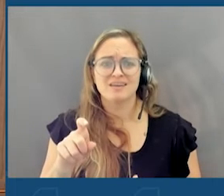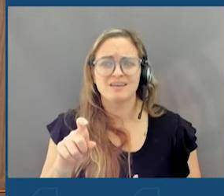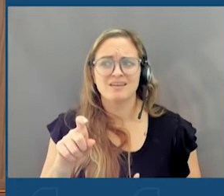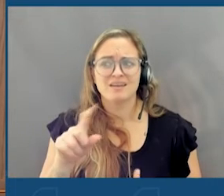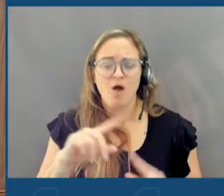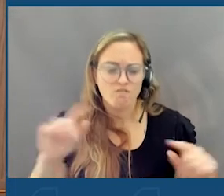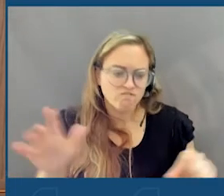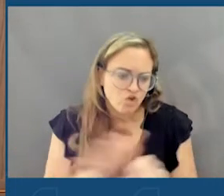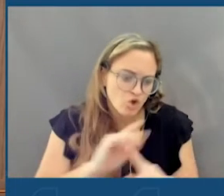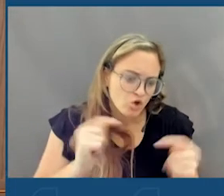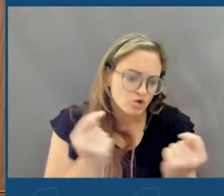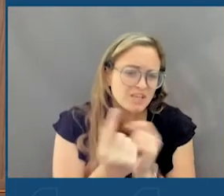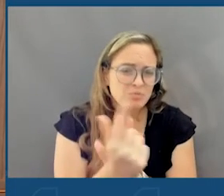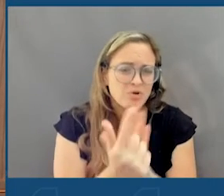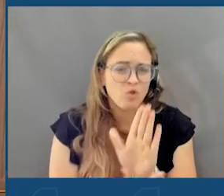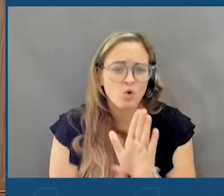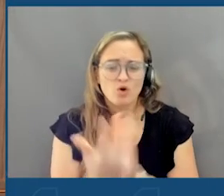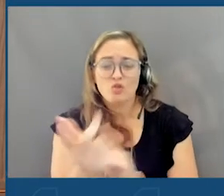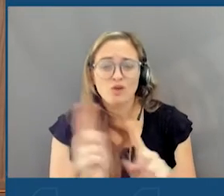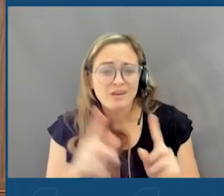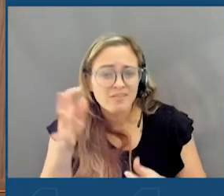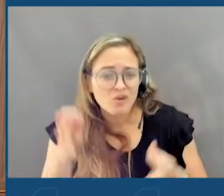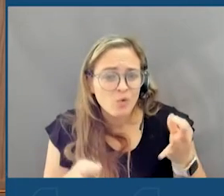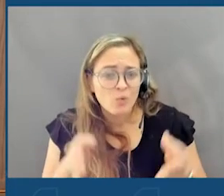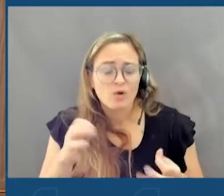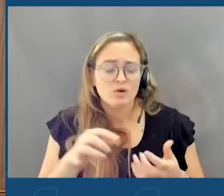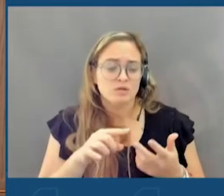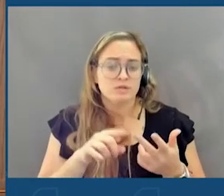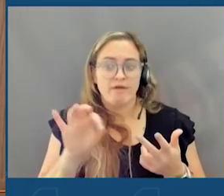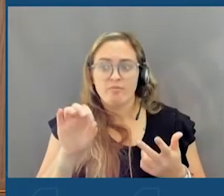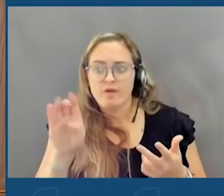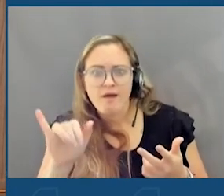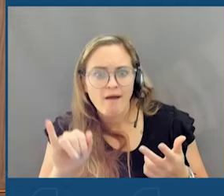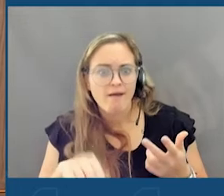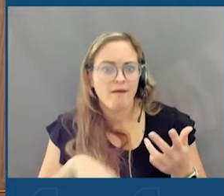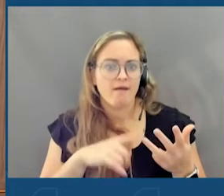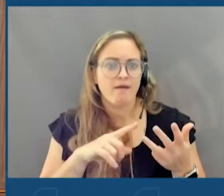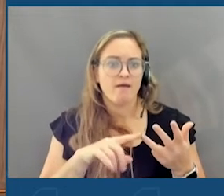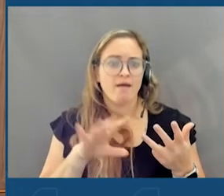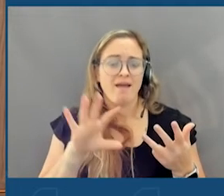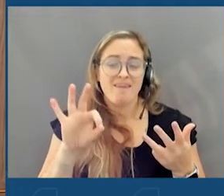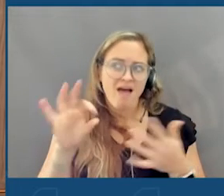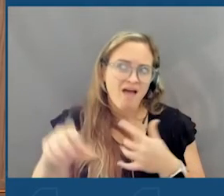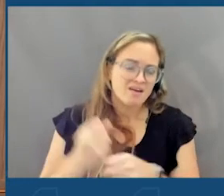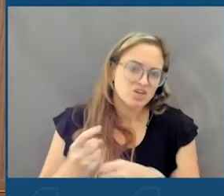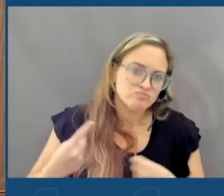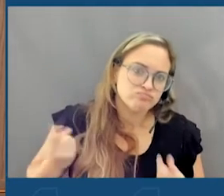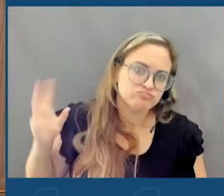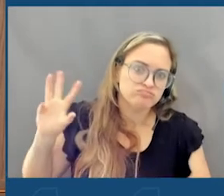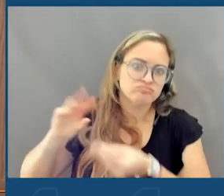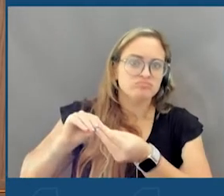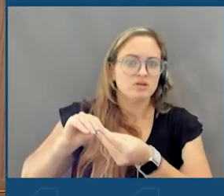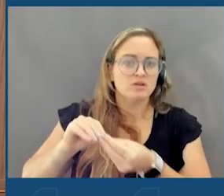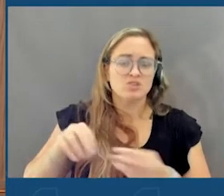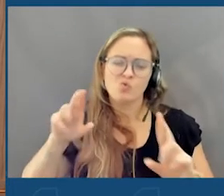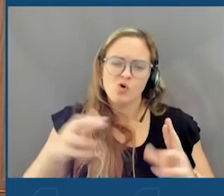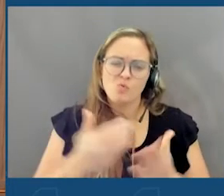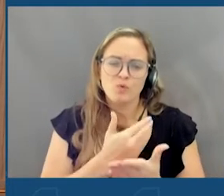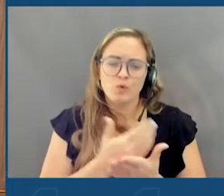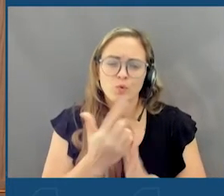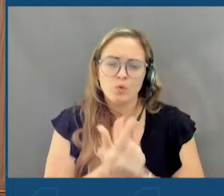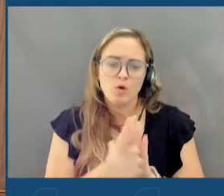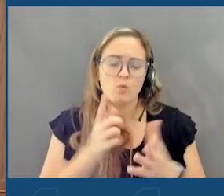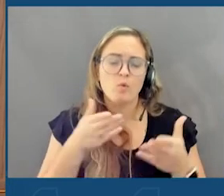lawyers, 3 different courts, the FBI, and 9 long years. We hope this new law